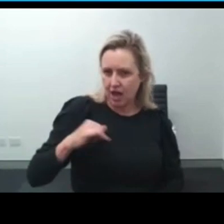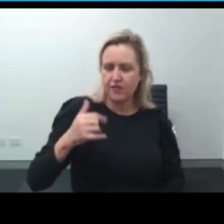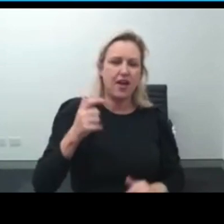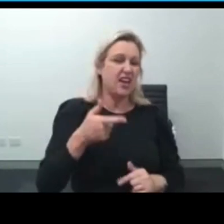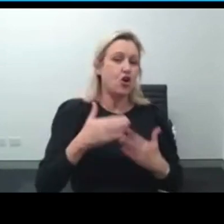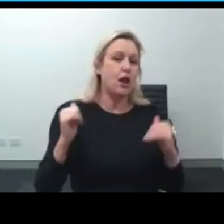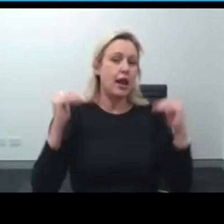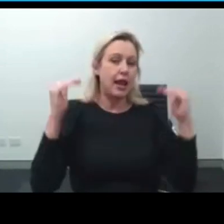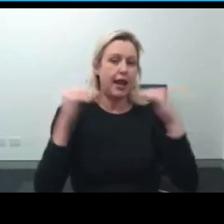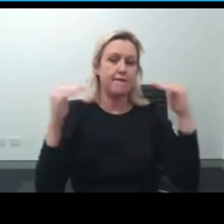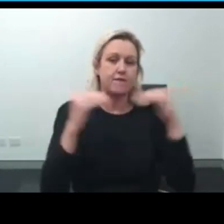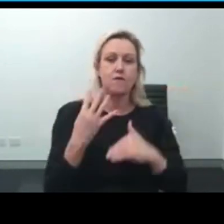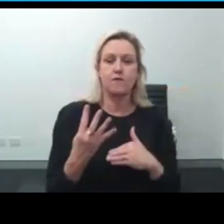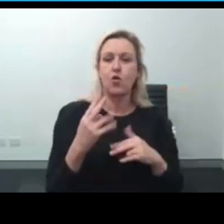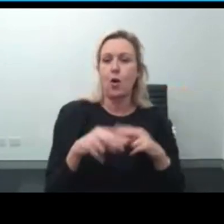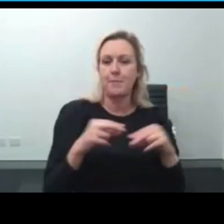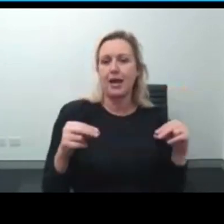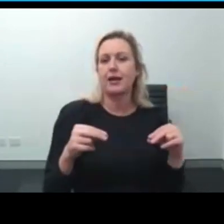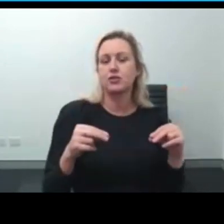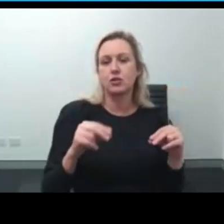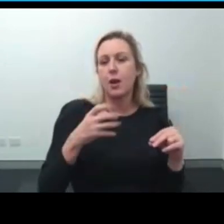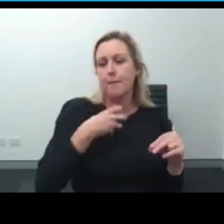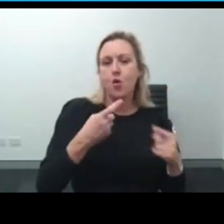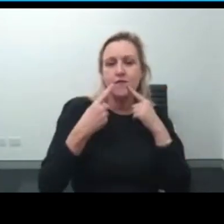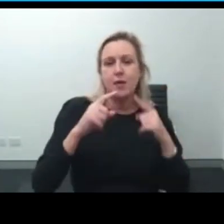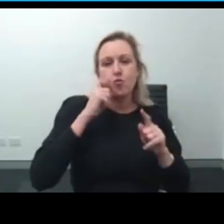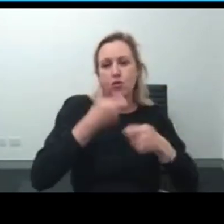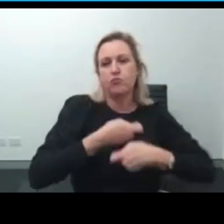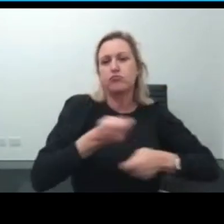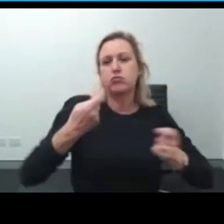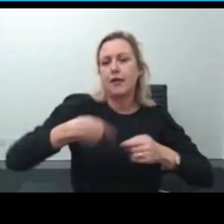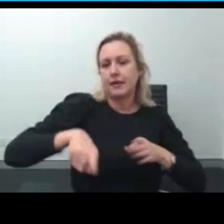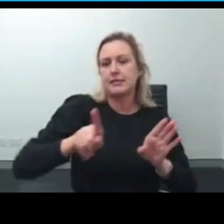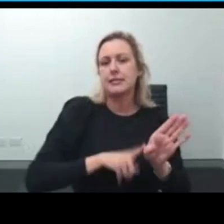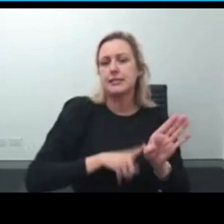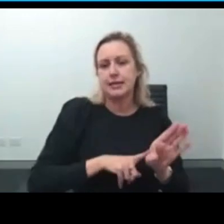4 package. And more information about that will be provided later this year.